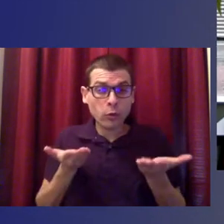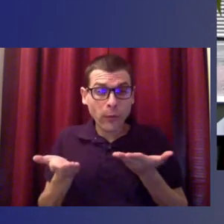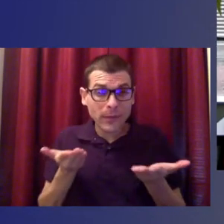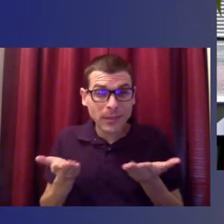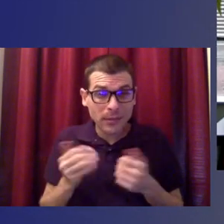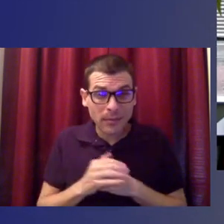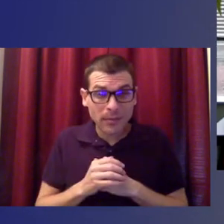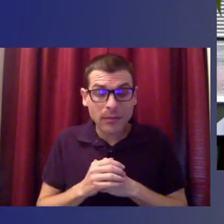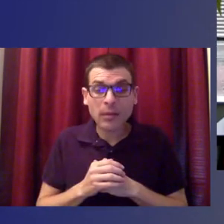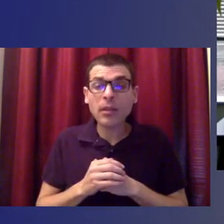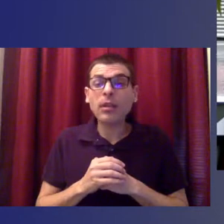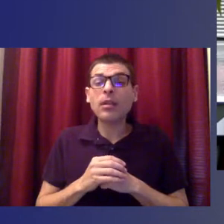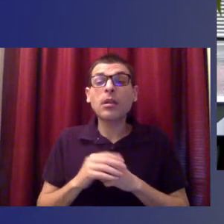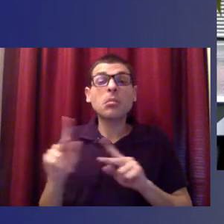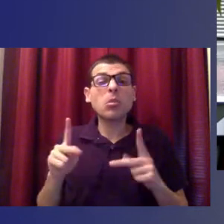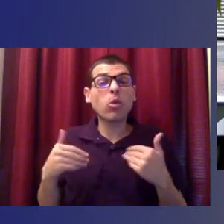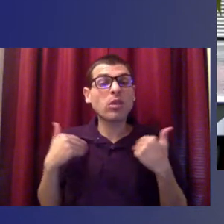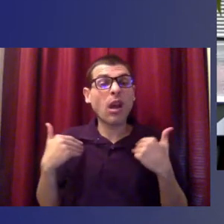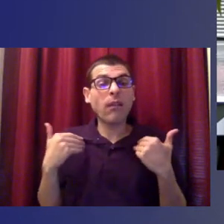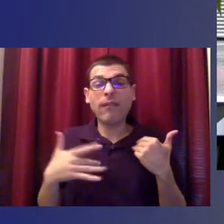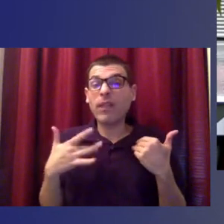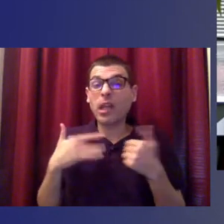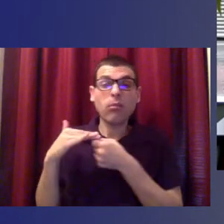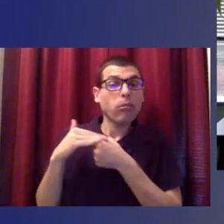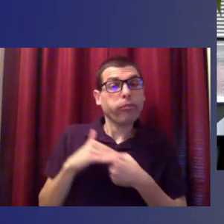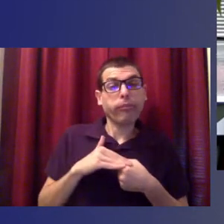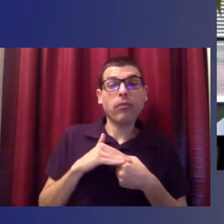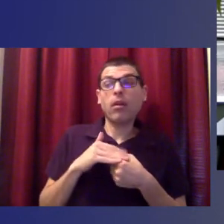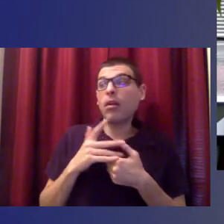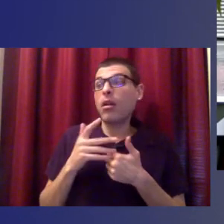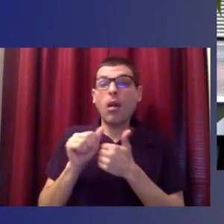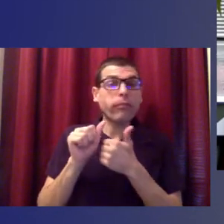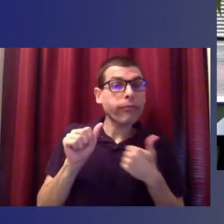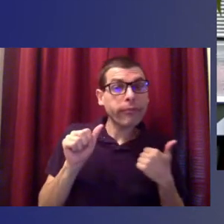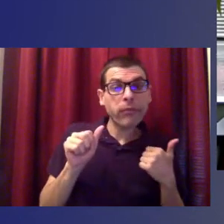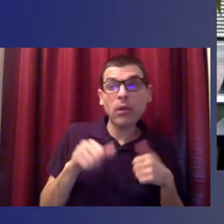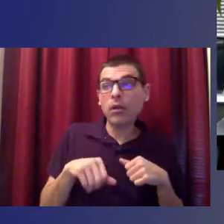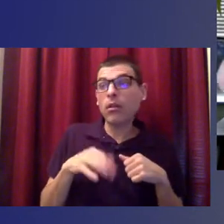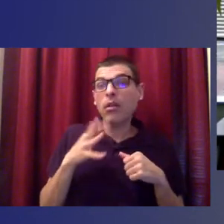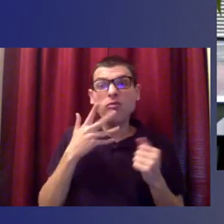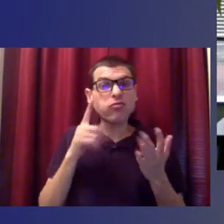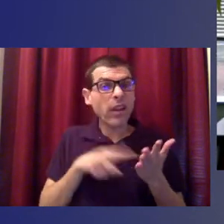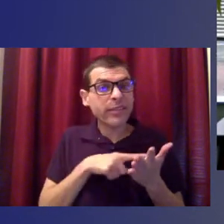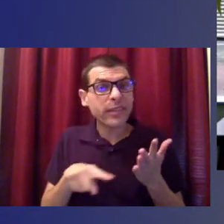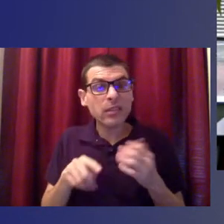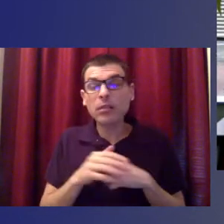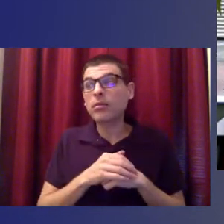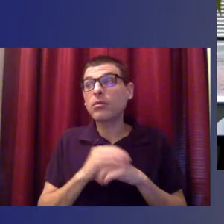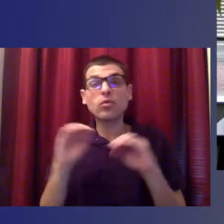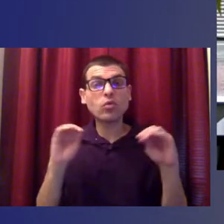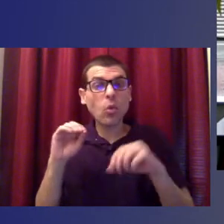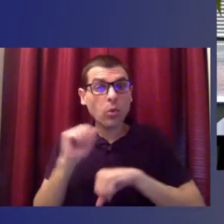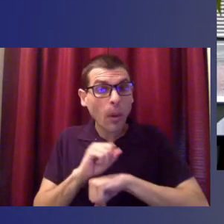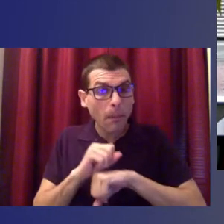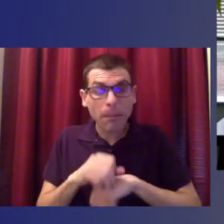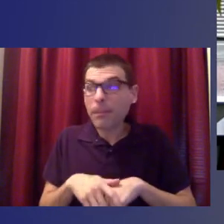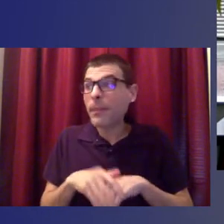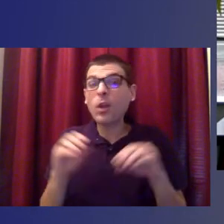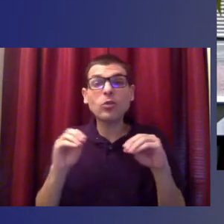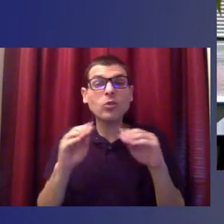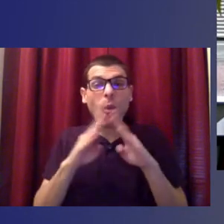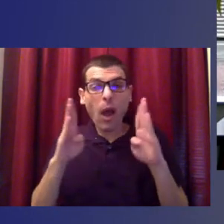disenfranchised. It's addressing racism. It's providing jobs and helping people get stable housing. That is the